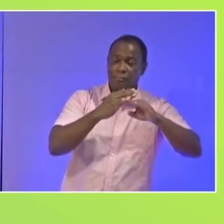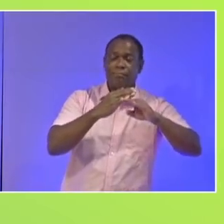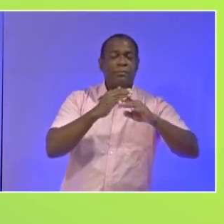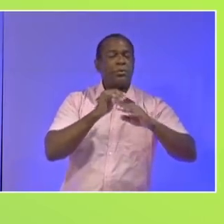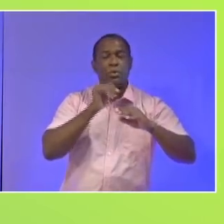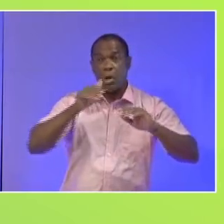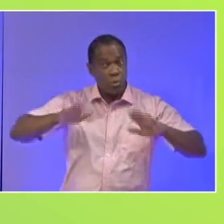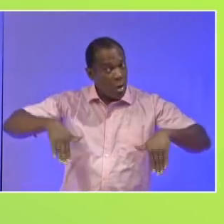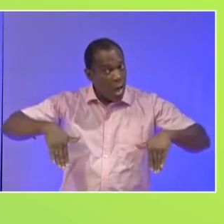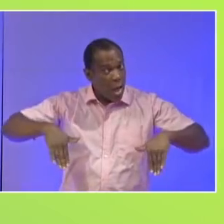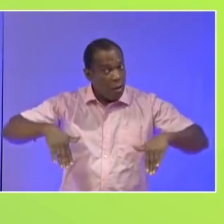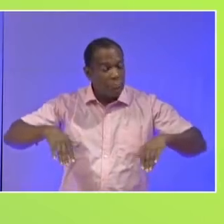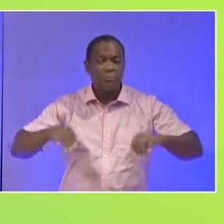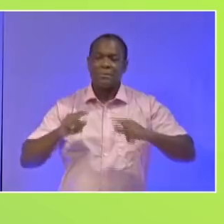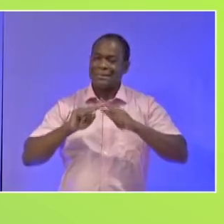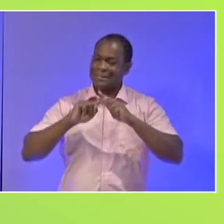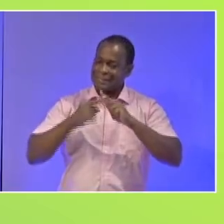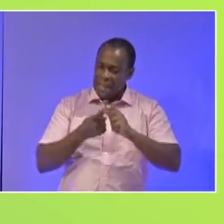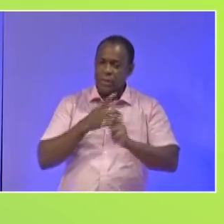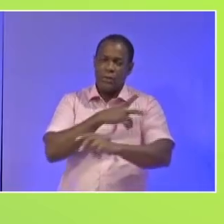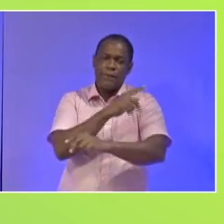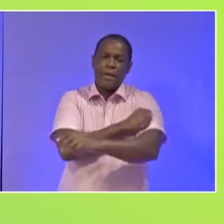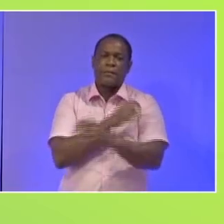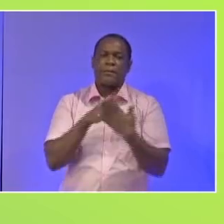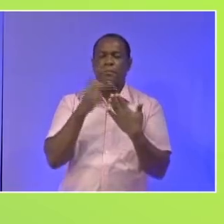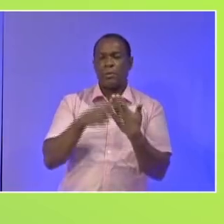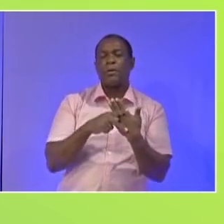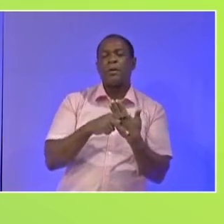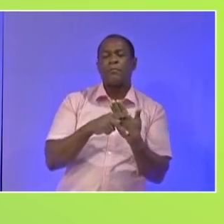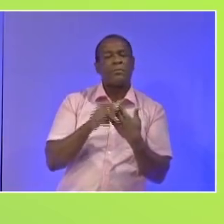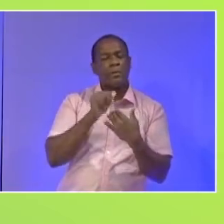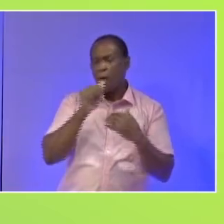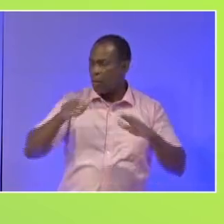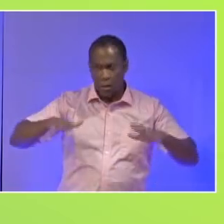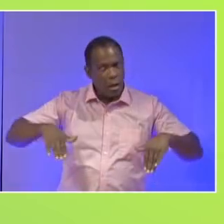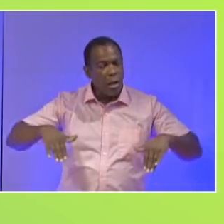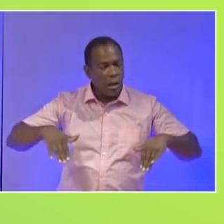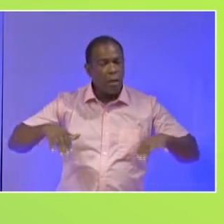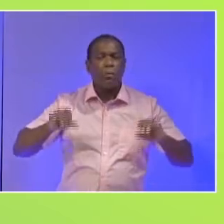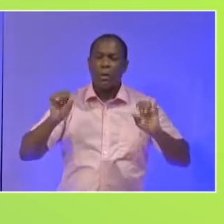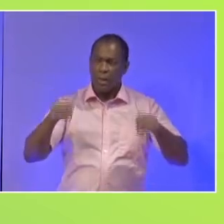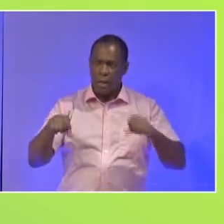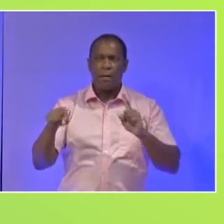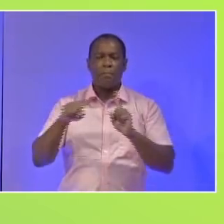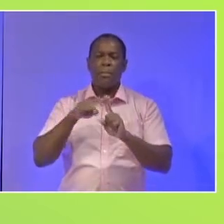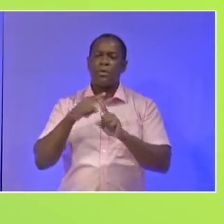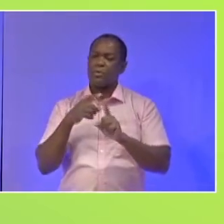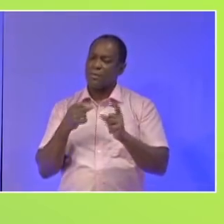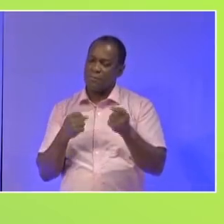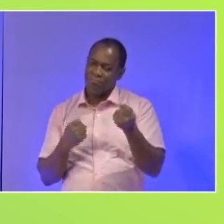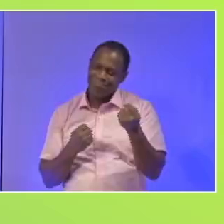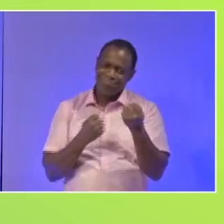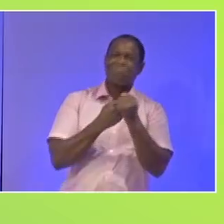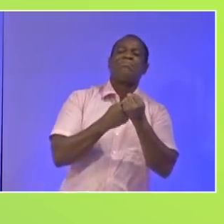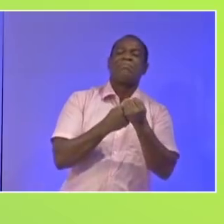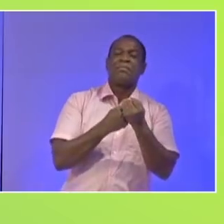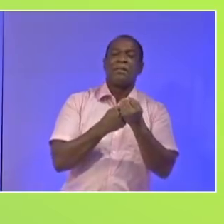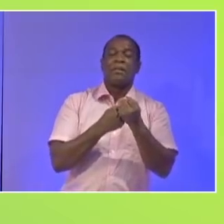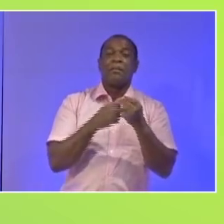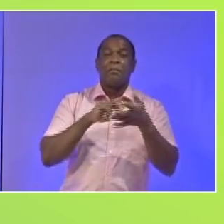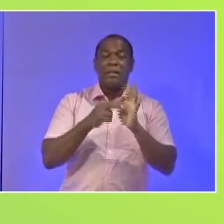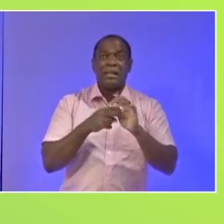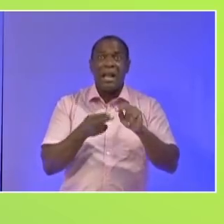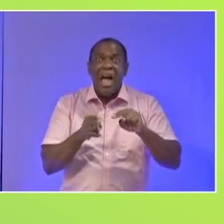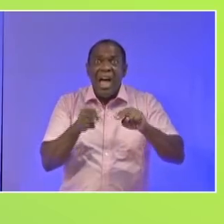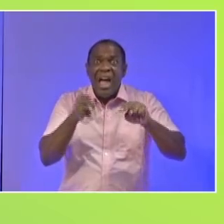program. It is not too late, and we could have a very positive impact on these terrible numbers in about 2